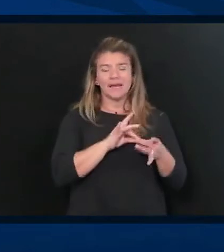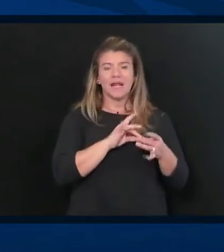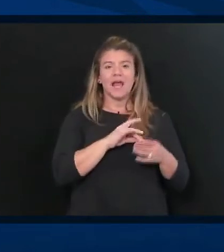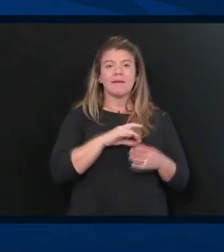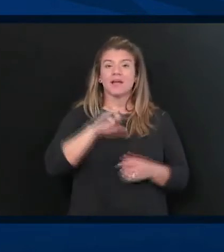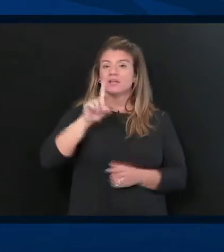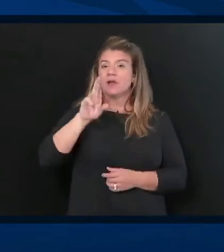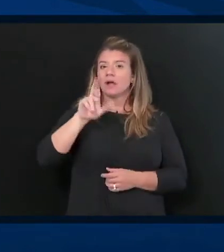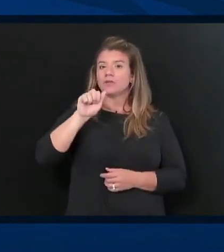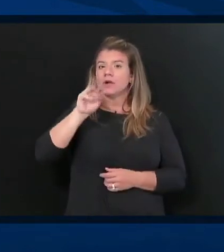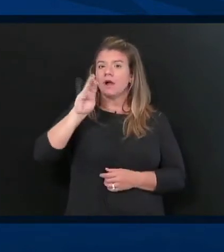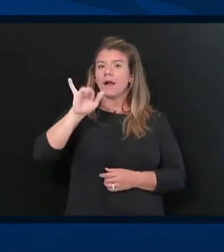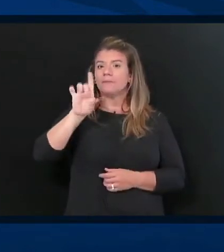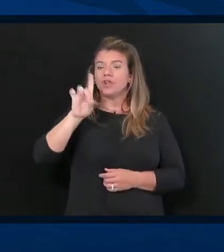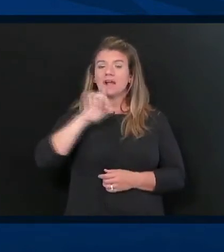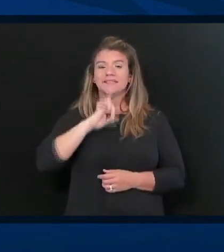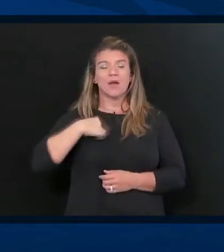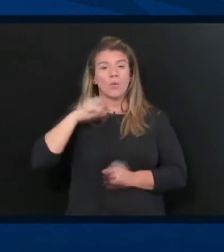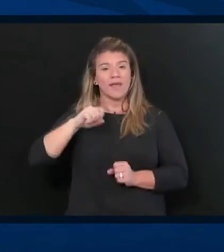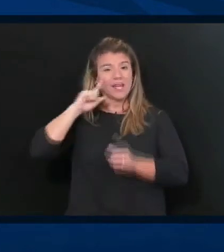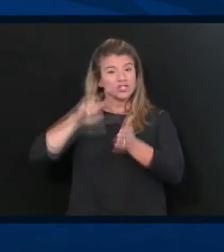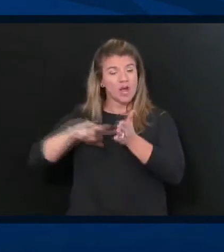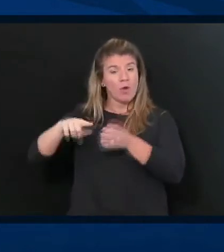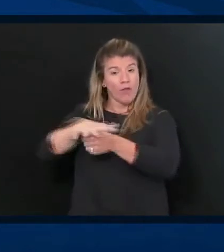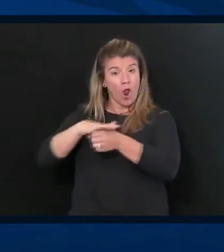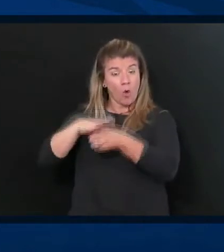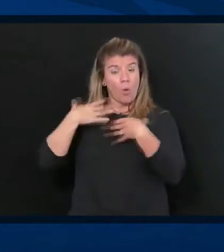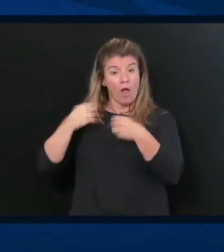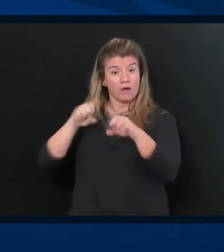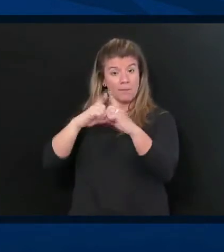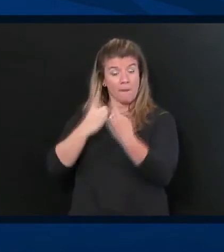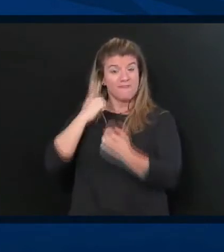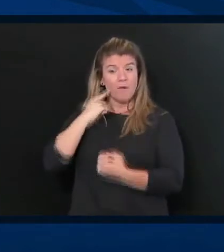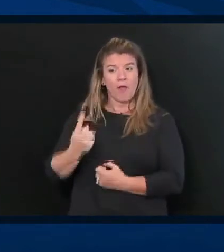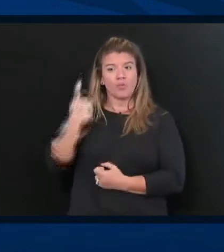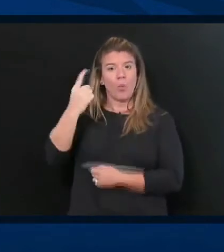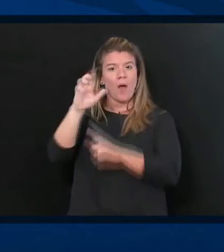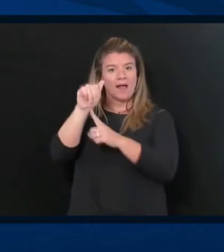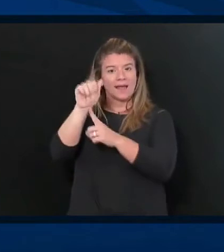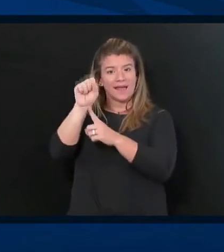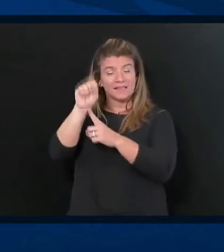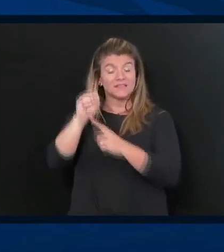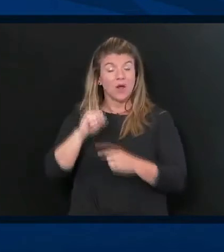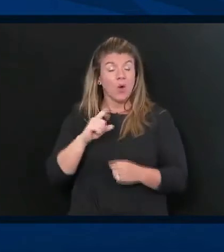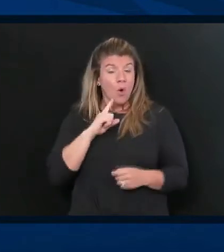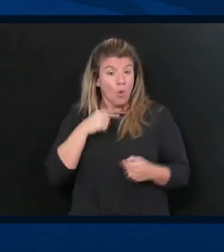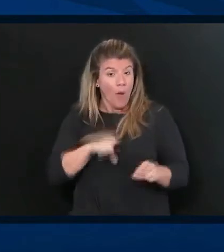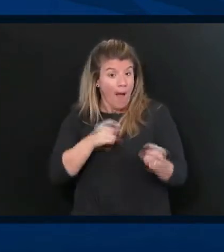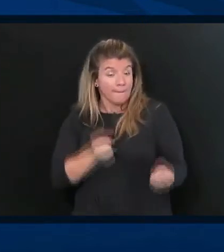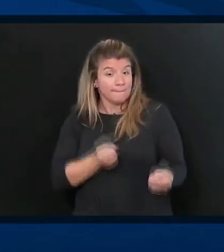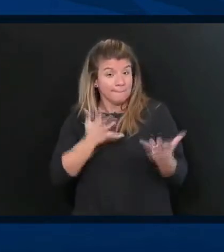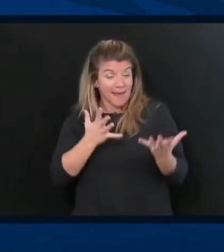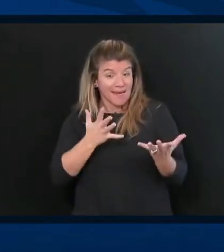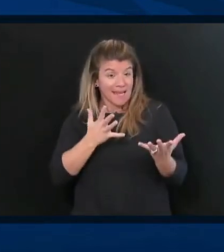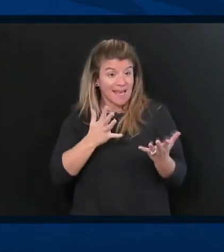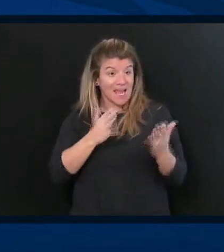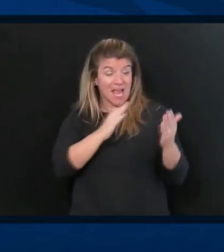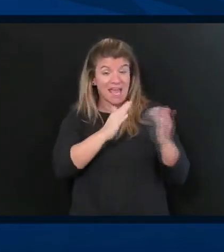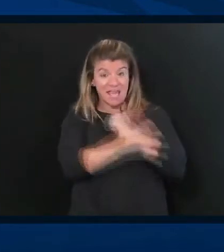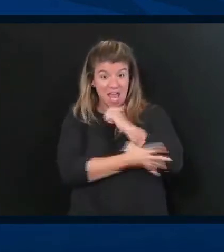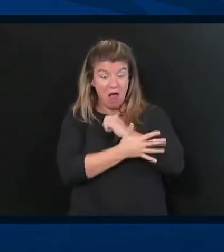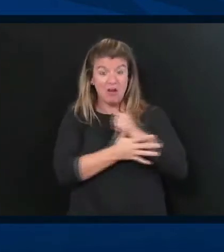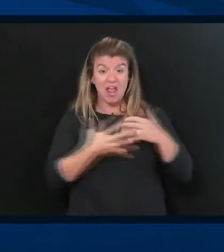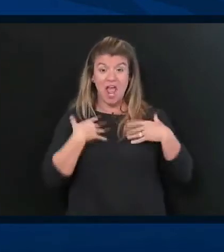county departments about those single cases. The problem with that is, while many county health departments are very transparent, some are